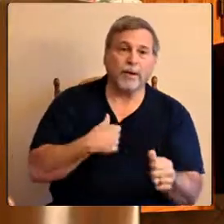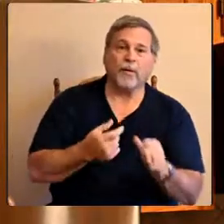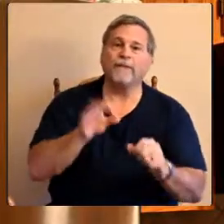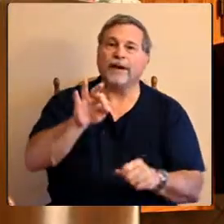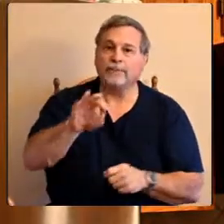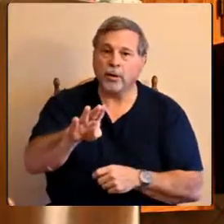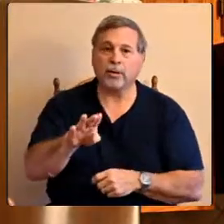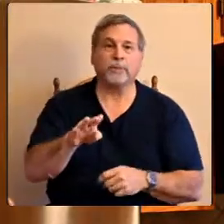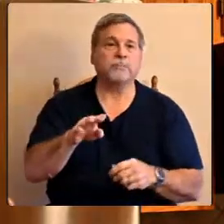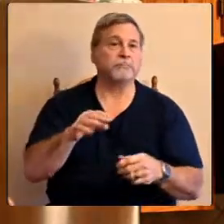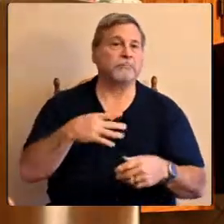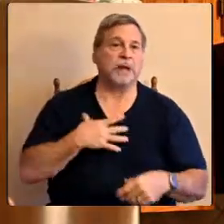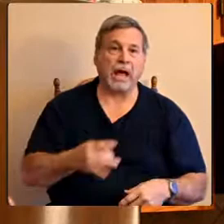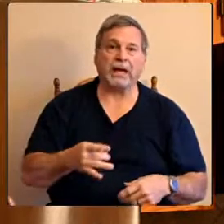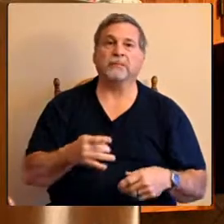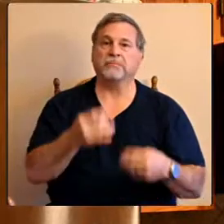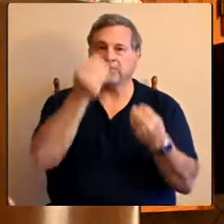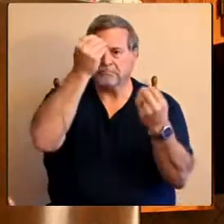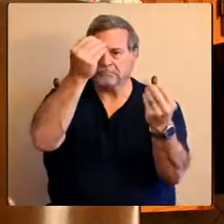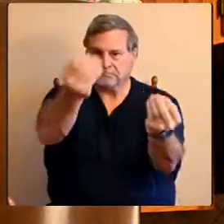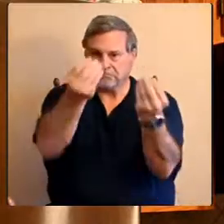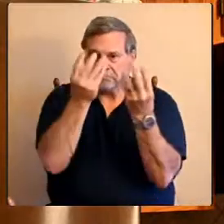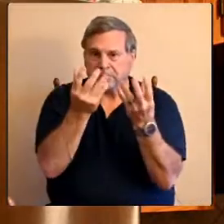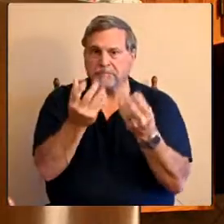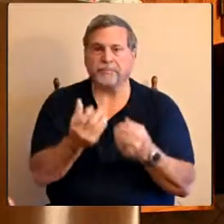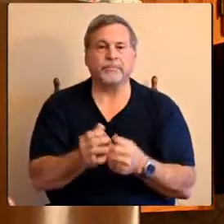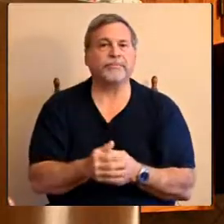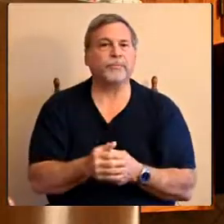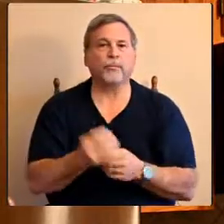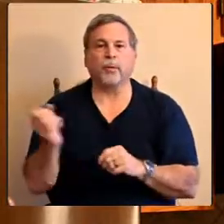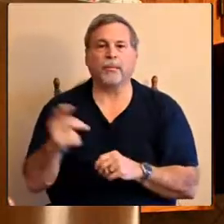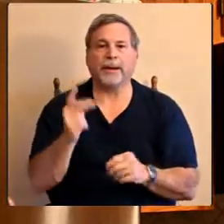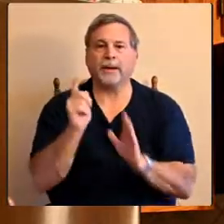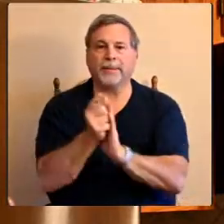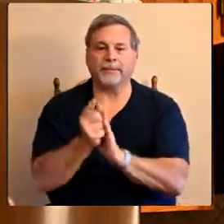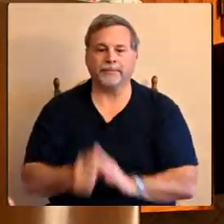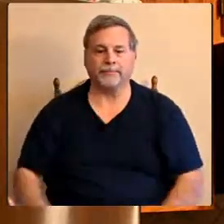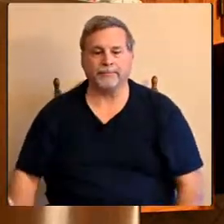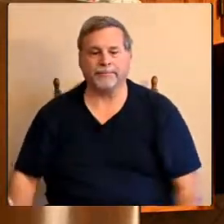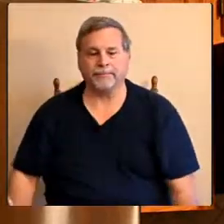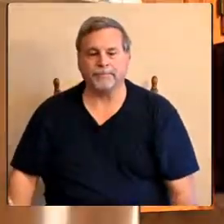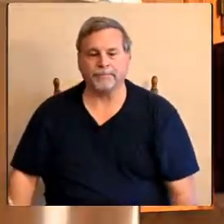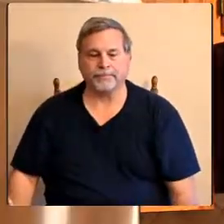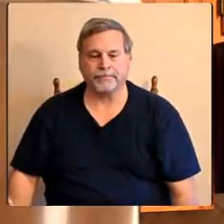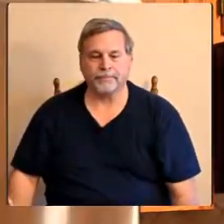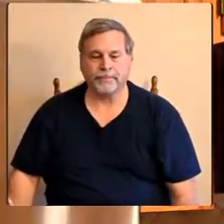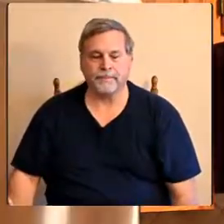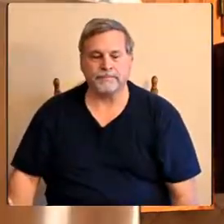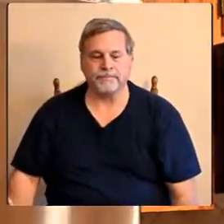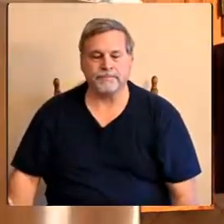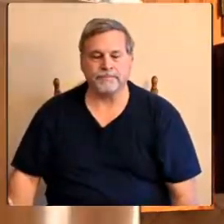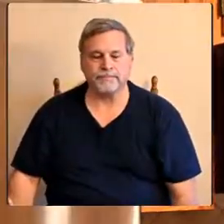like to do, give me input. I'm always looking for input. We'll be back in a bit.